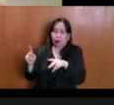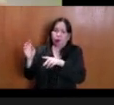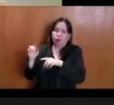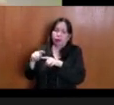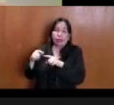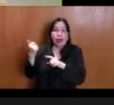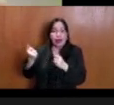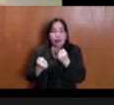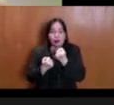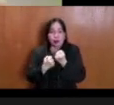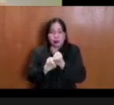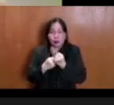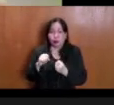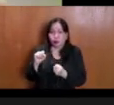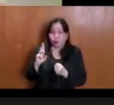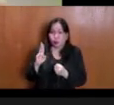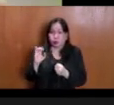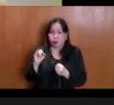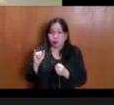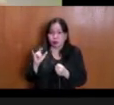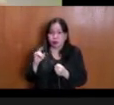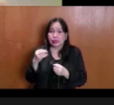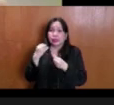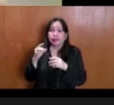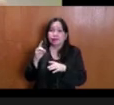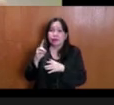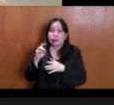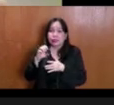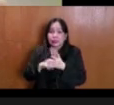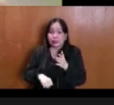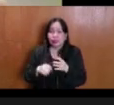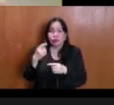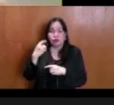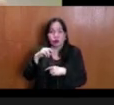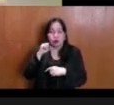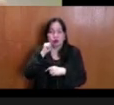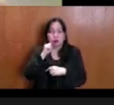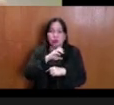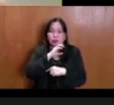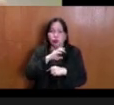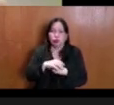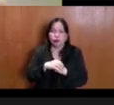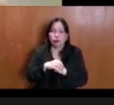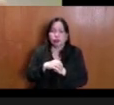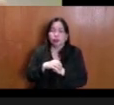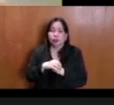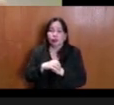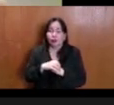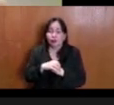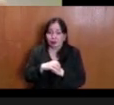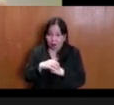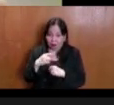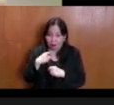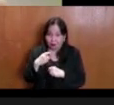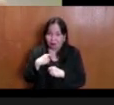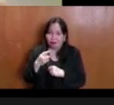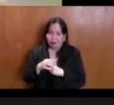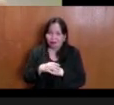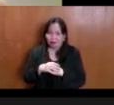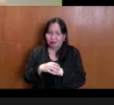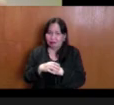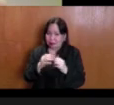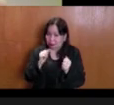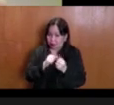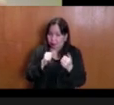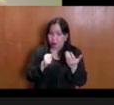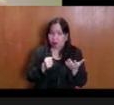we provide a discount for the elderly. Yeah, that's also being paid